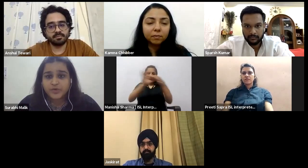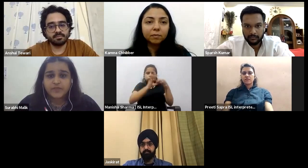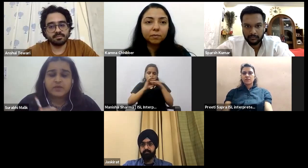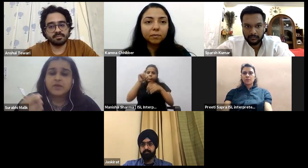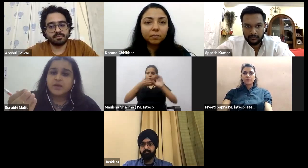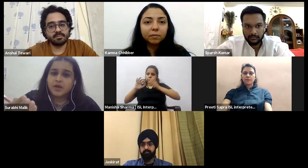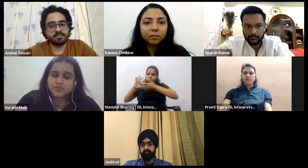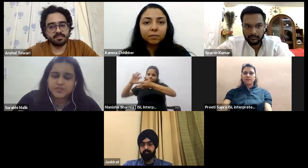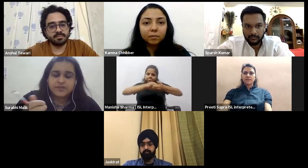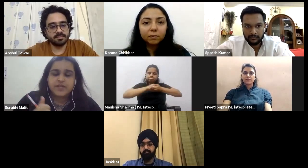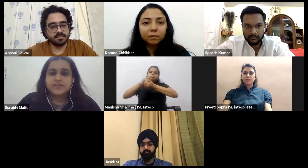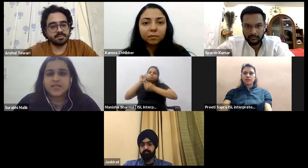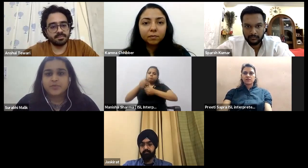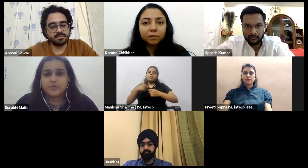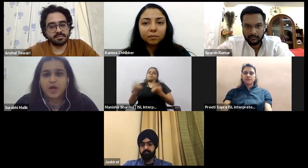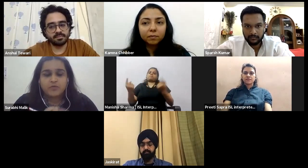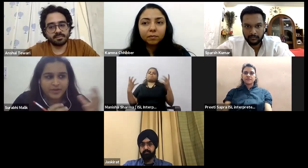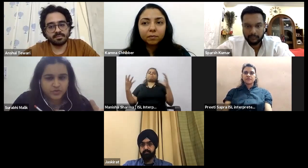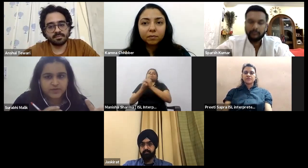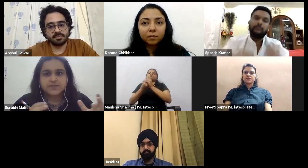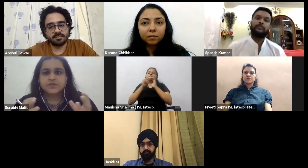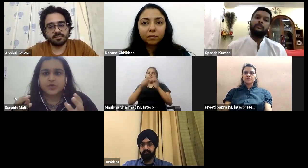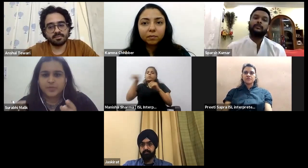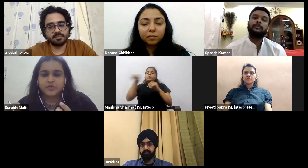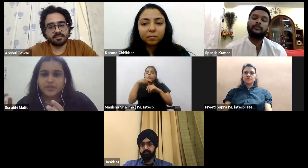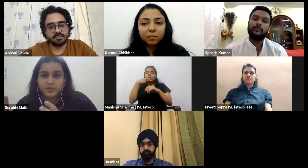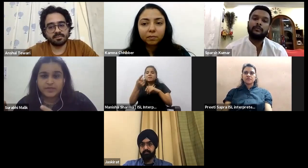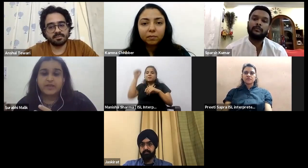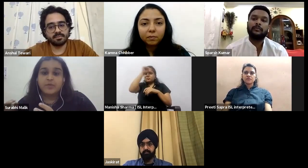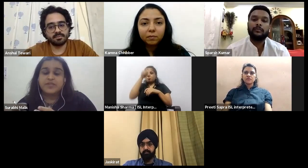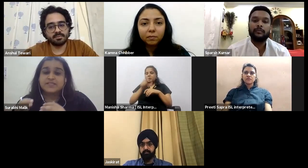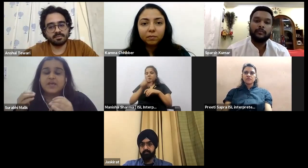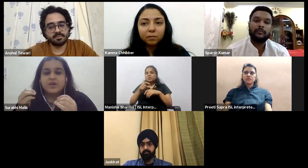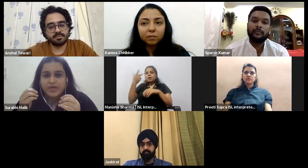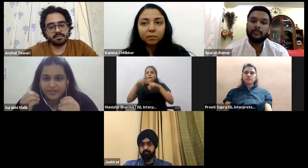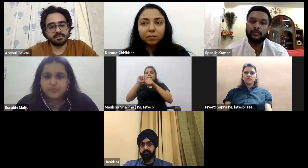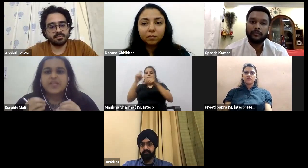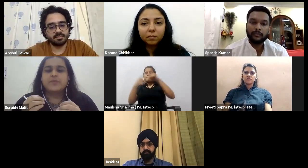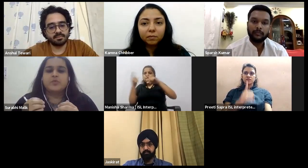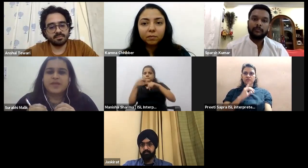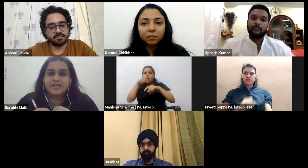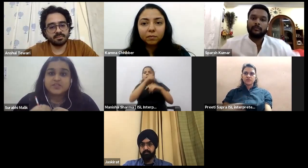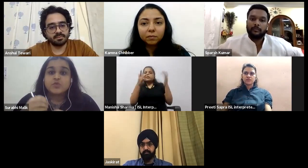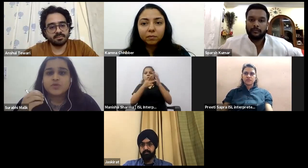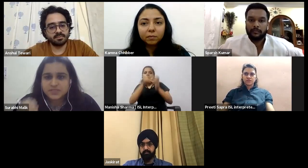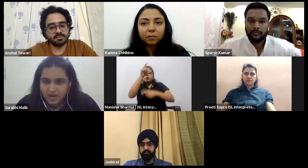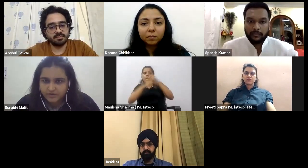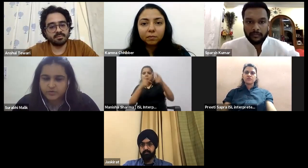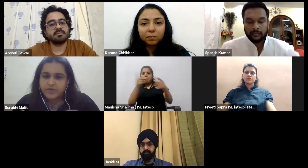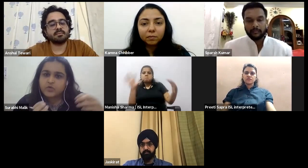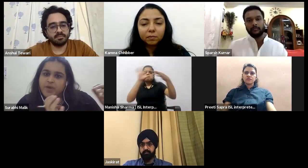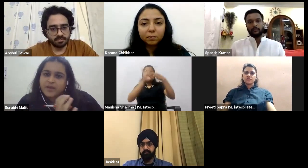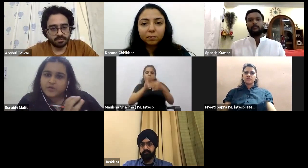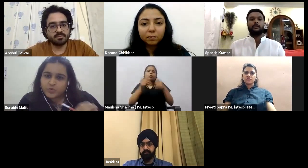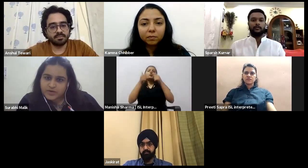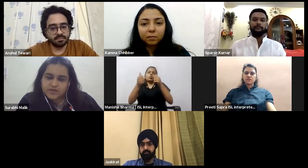to come together. Jaskirat gave an example of how fact checkers, coming together with tech companies, have been able to make at least a good start. If